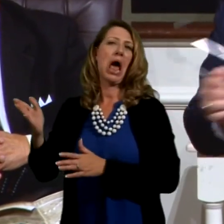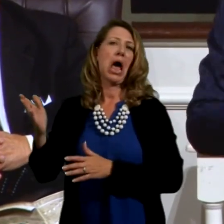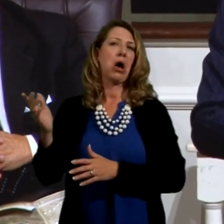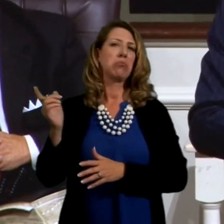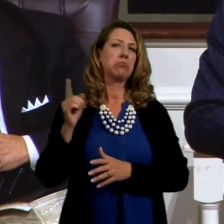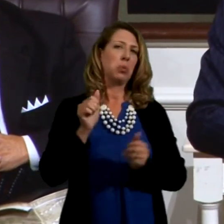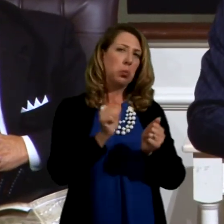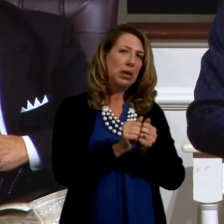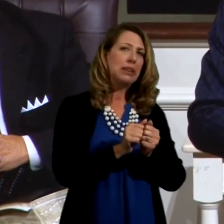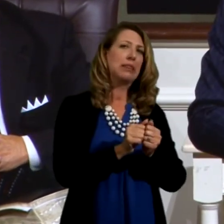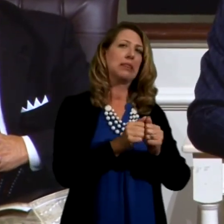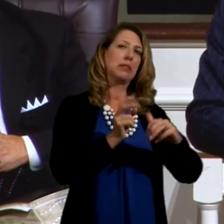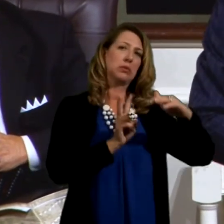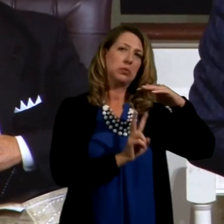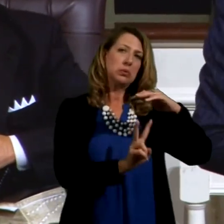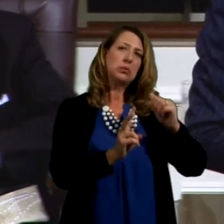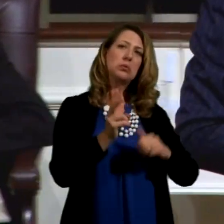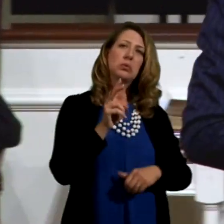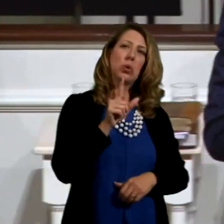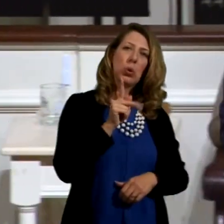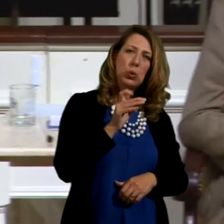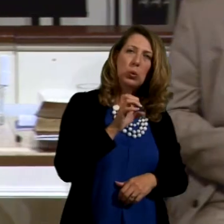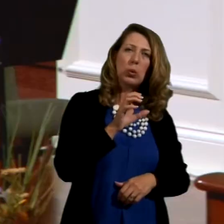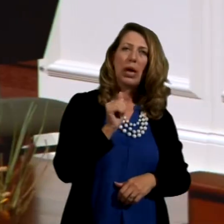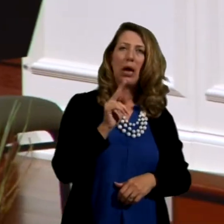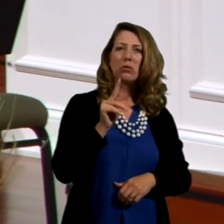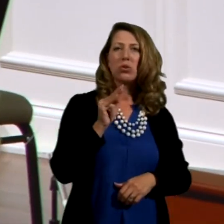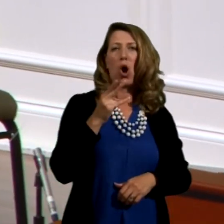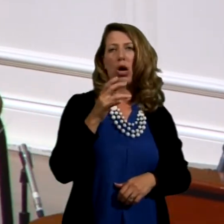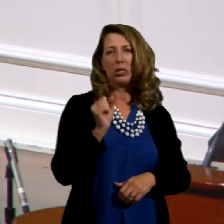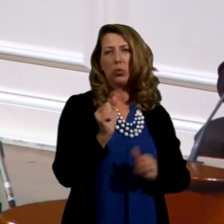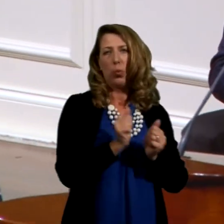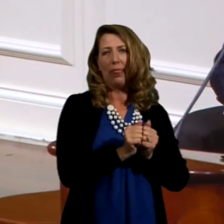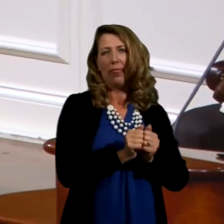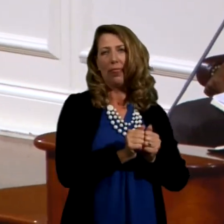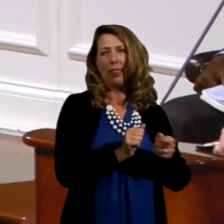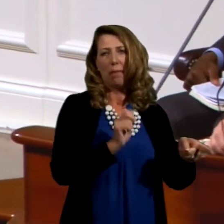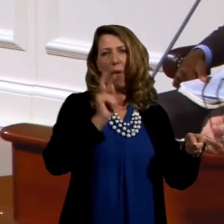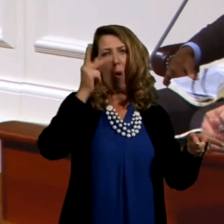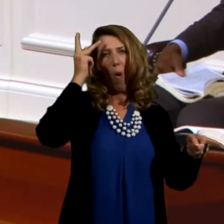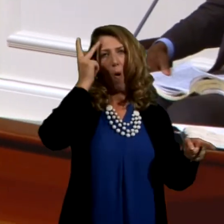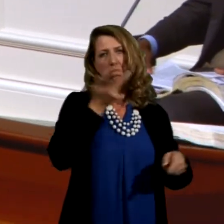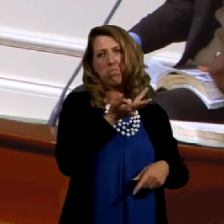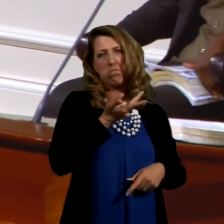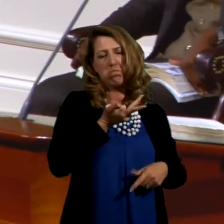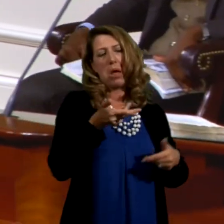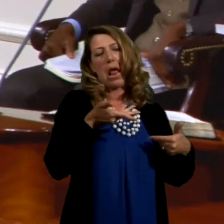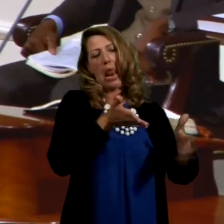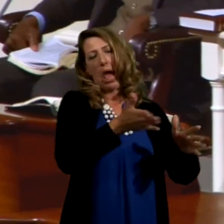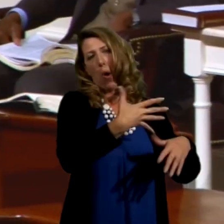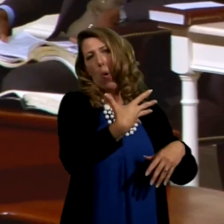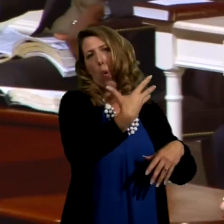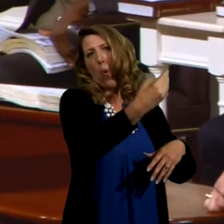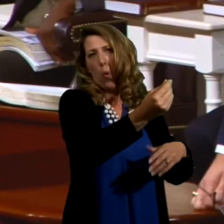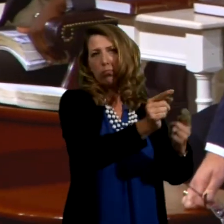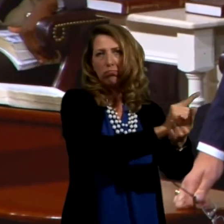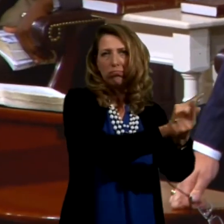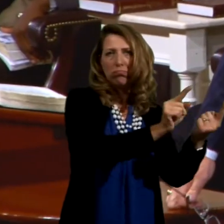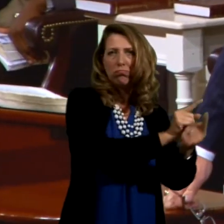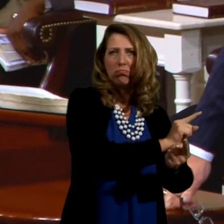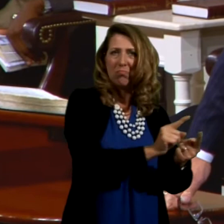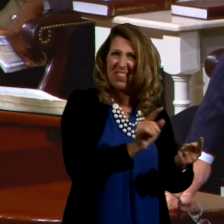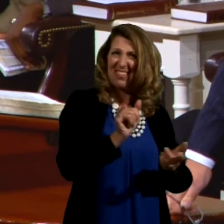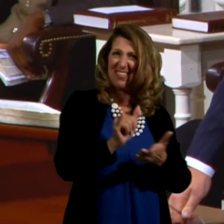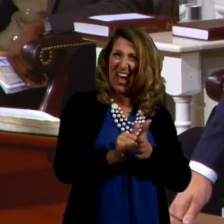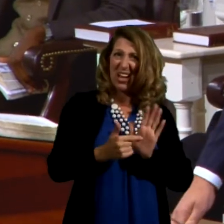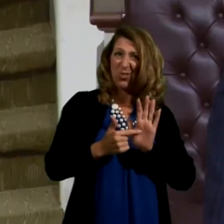Luke and Aristarchus. And I think in this passage of Scripture, in this chapter 27, you see the value of good friends.